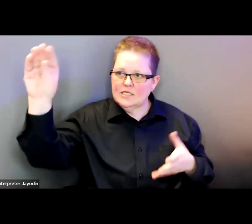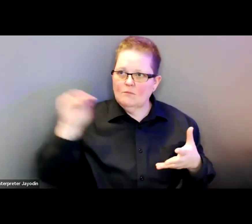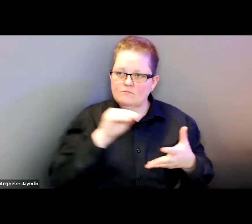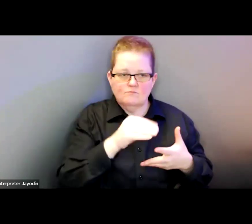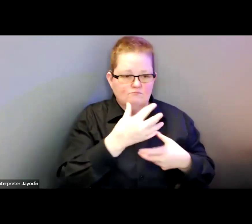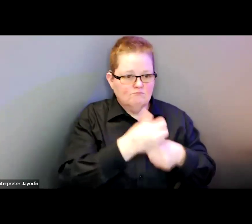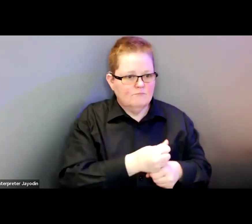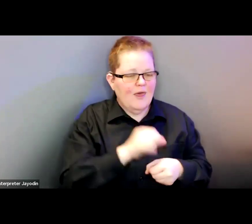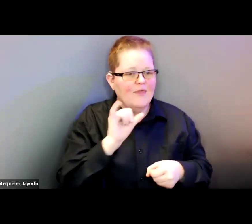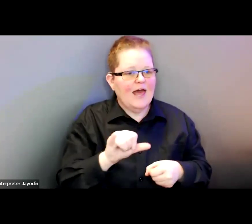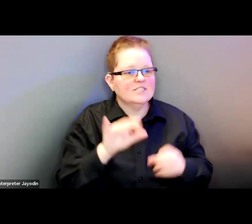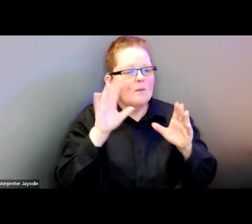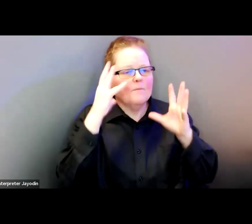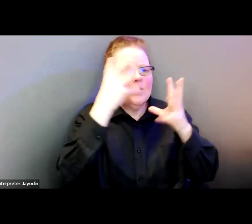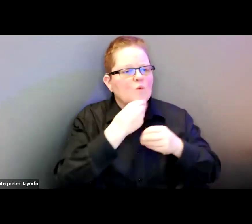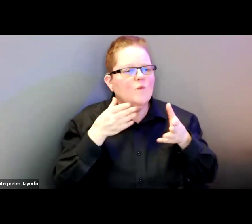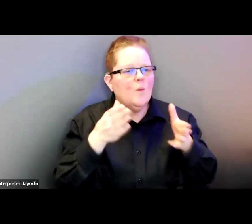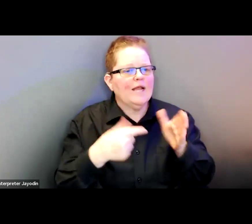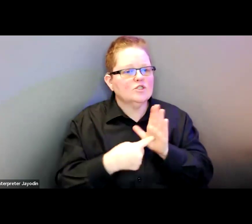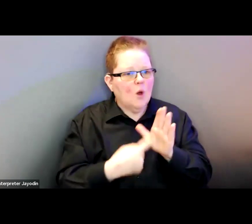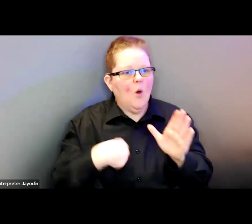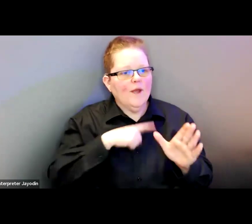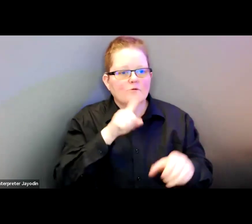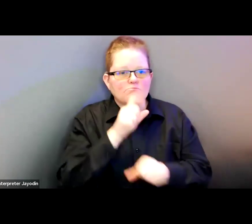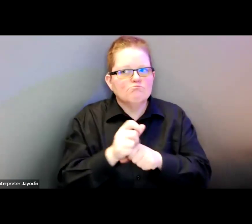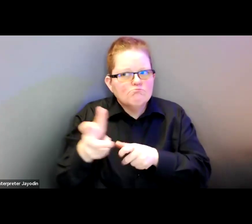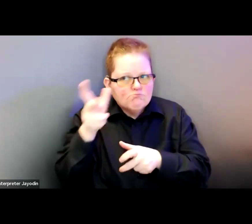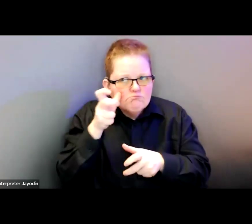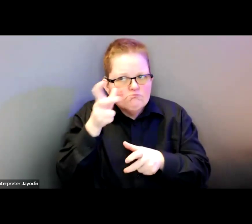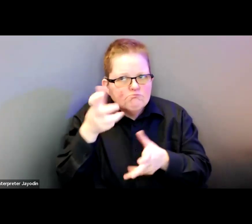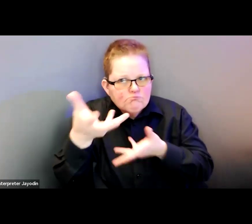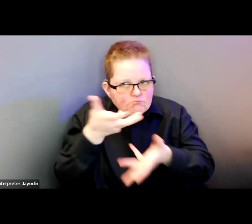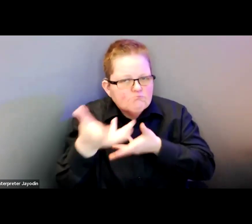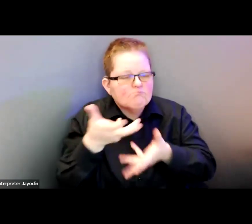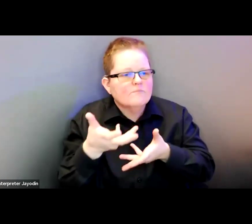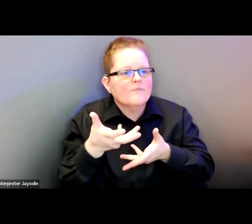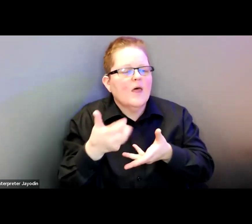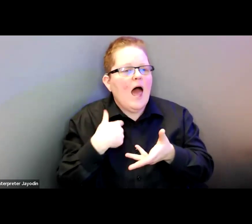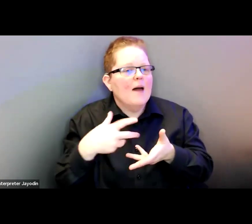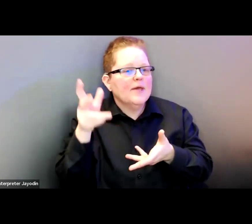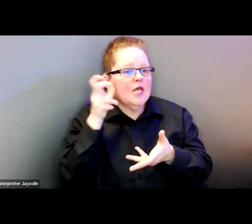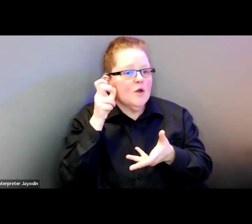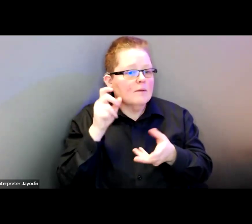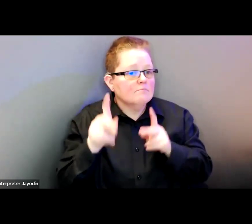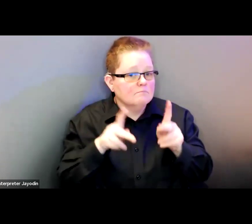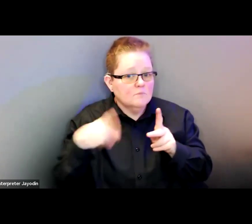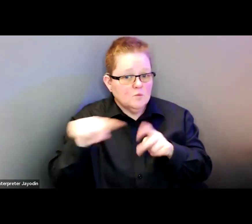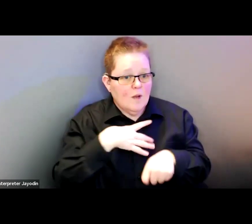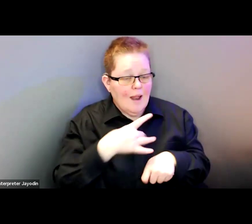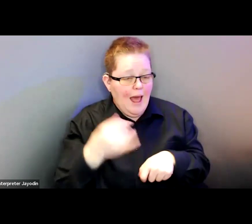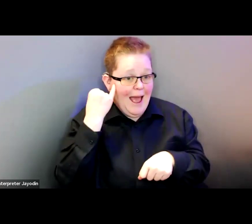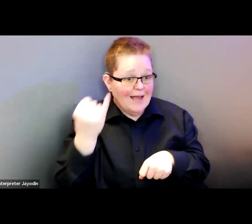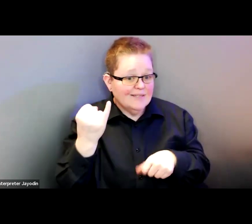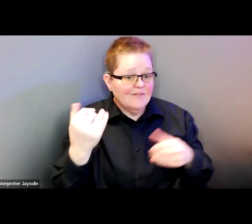That is a useful way to show engagement. I think that I'm hearing that folks do like the idea of having